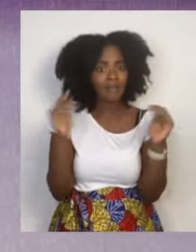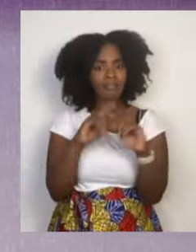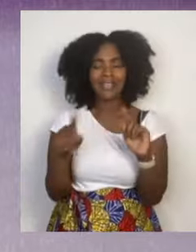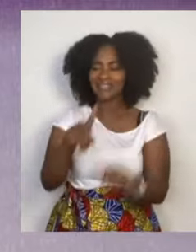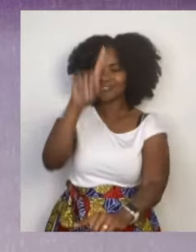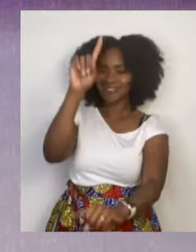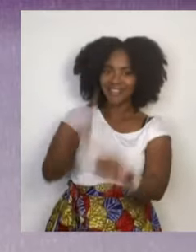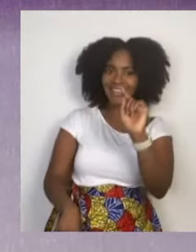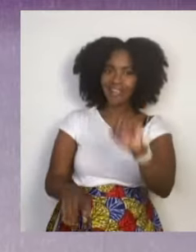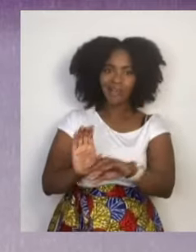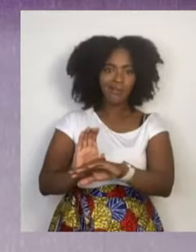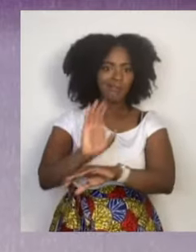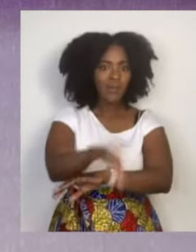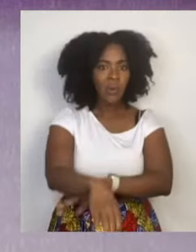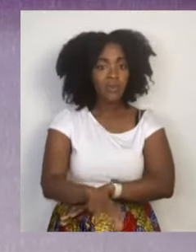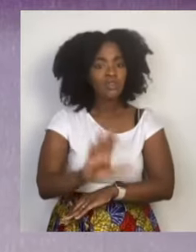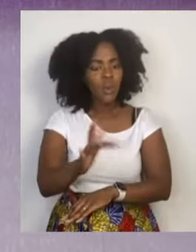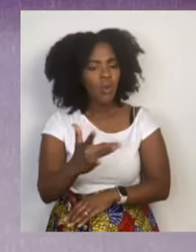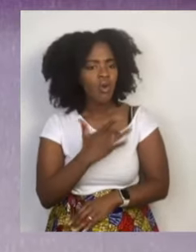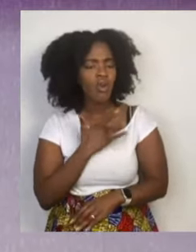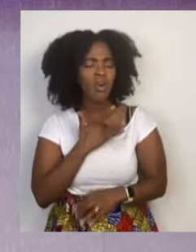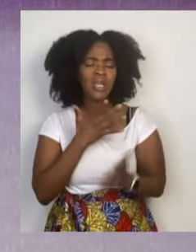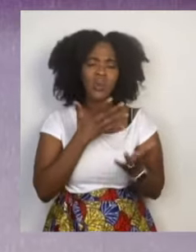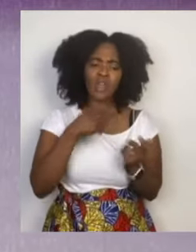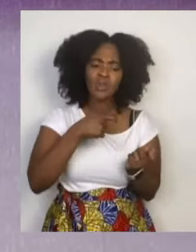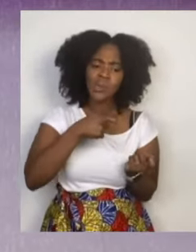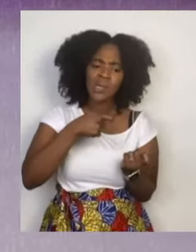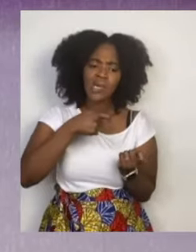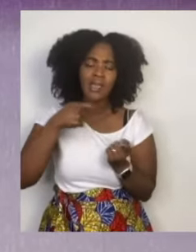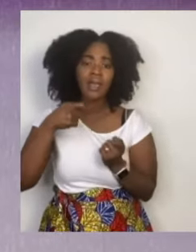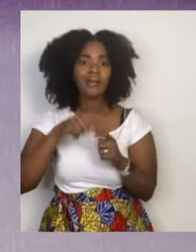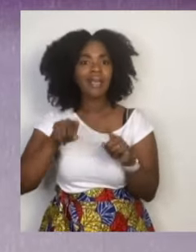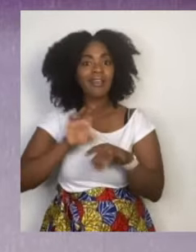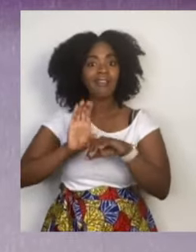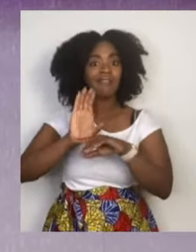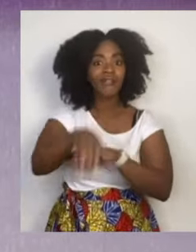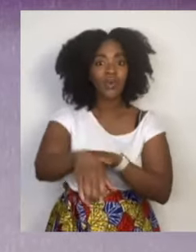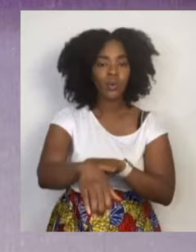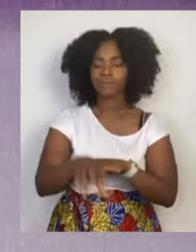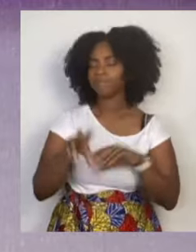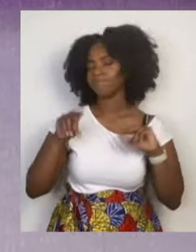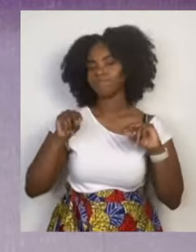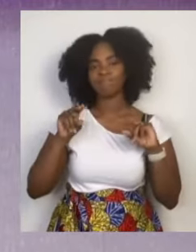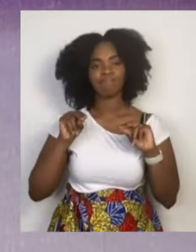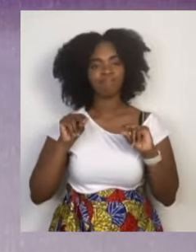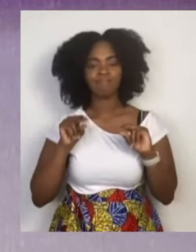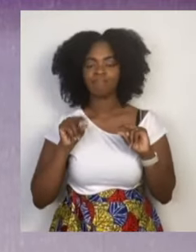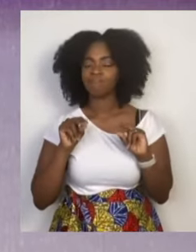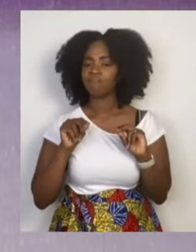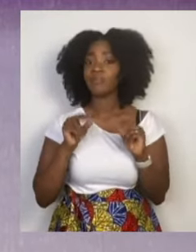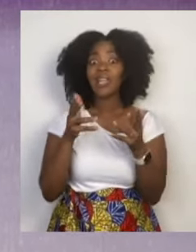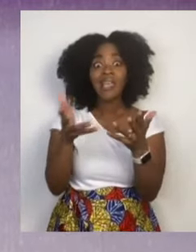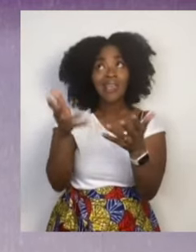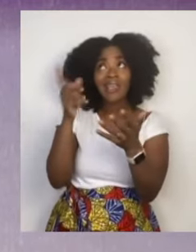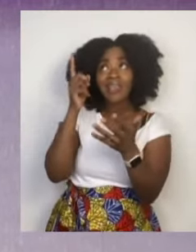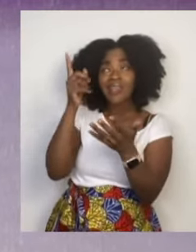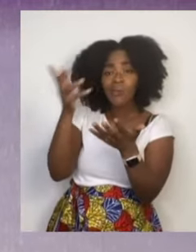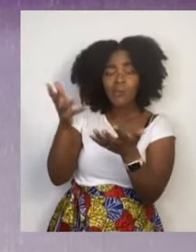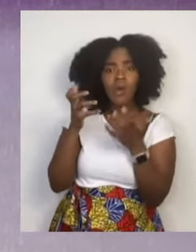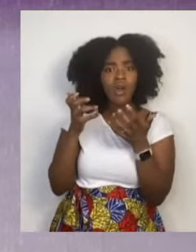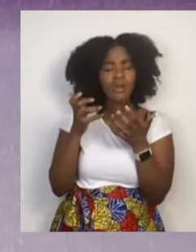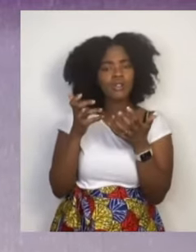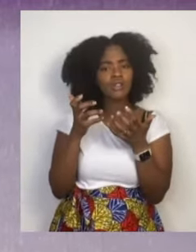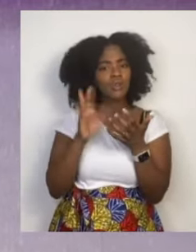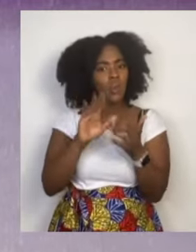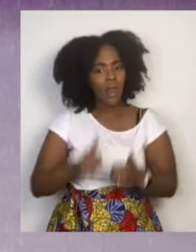your heart to another level, but I cannot force you there. I want to take your life to another place,